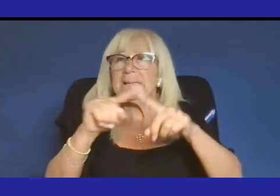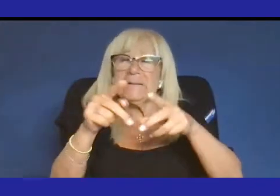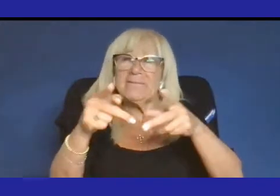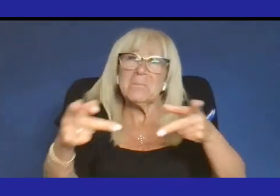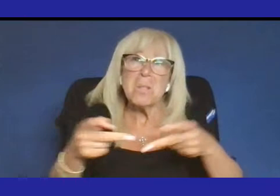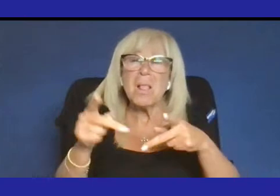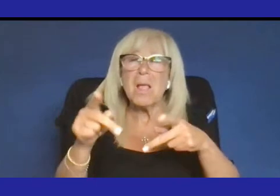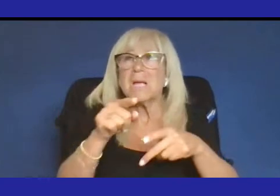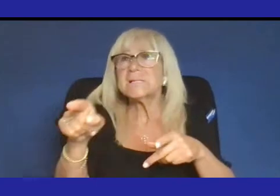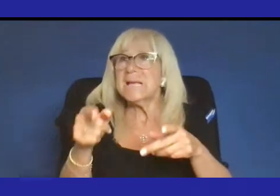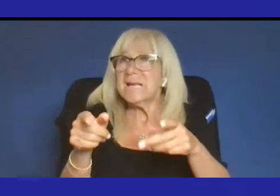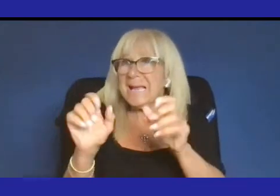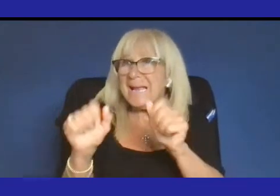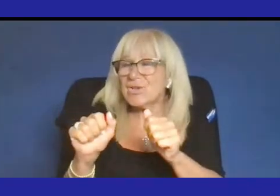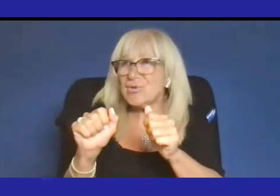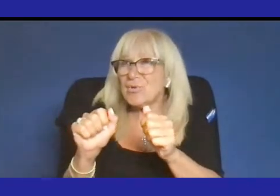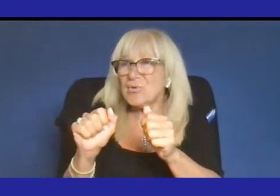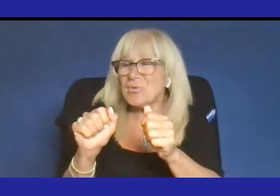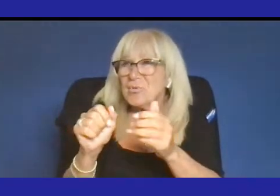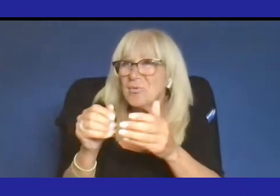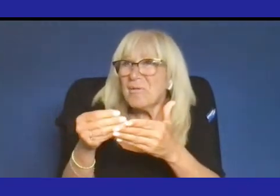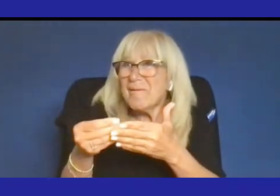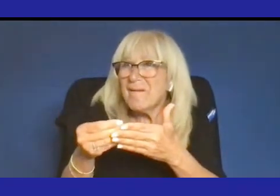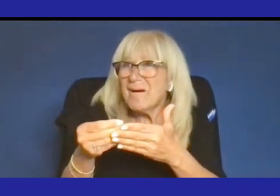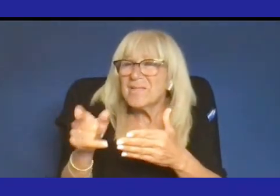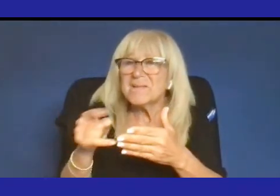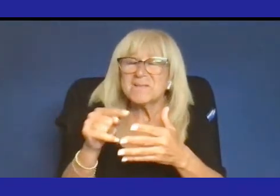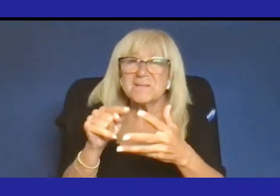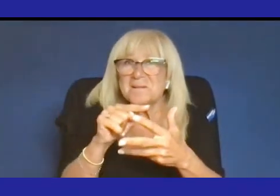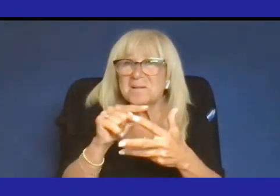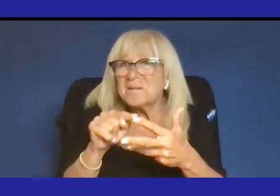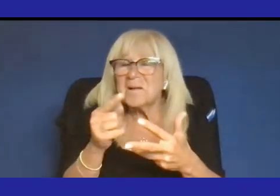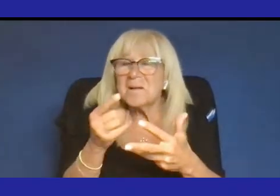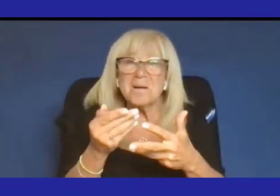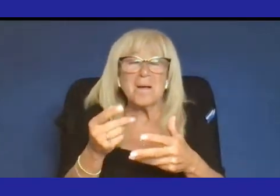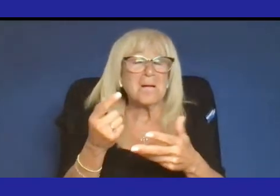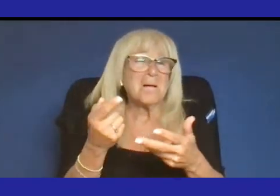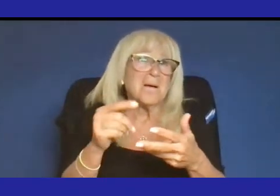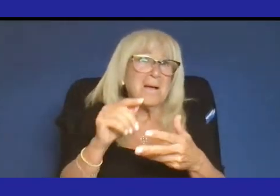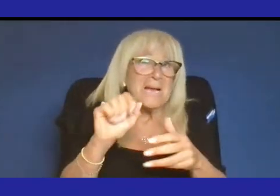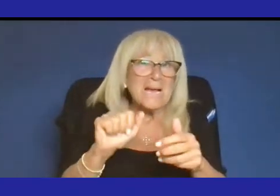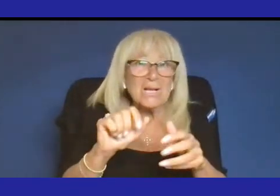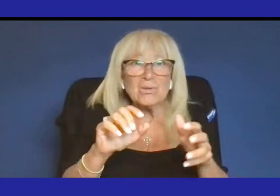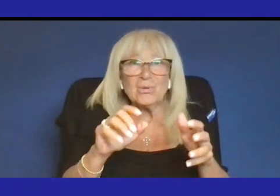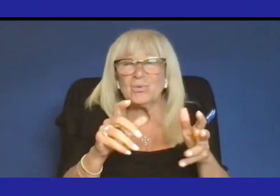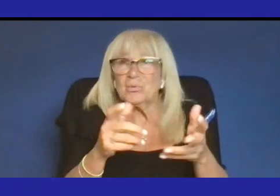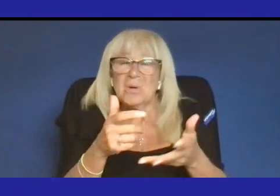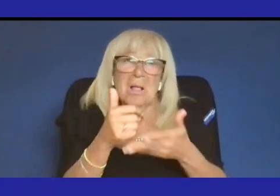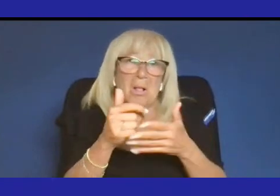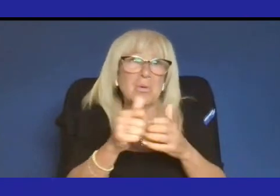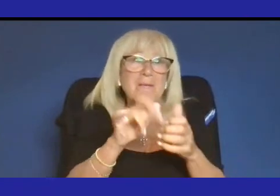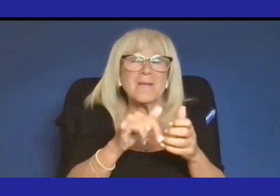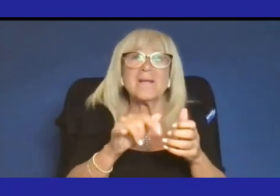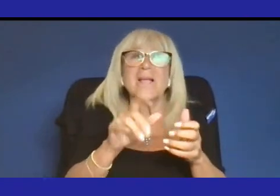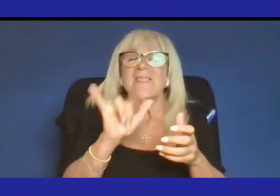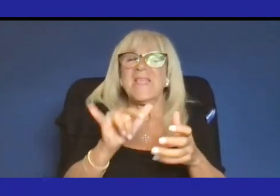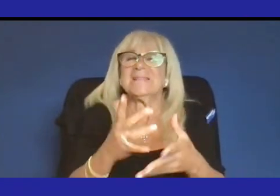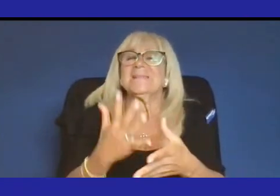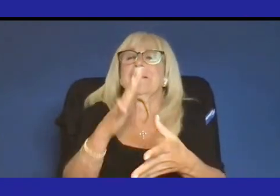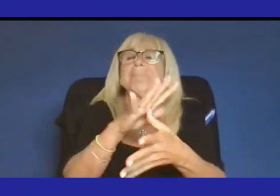the entire master plan, or maybe we get everything. So this is where that master plan becomes very helpful.